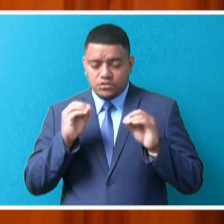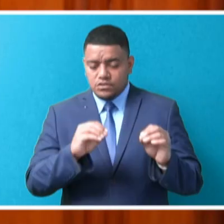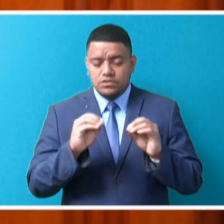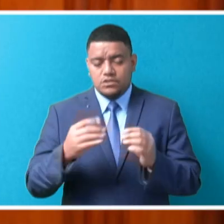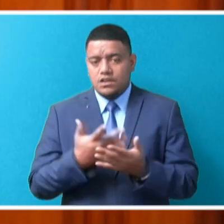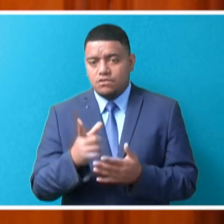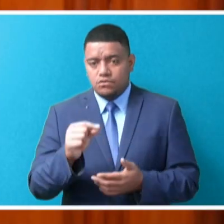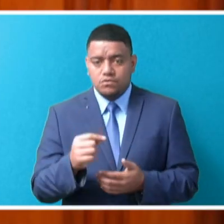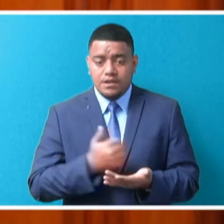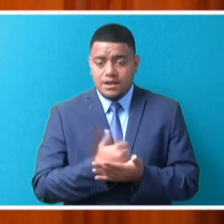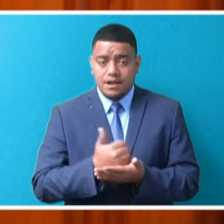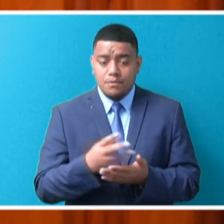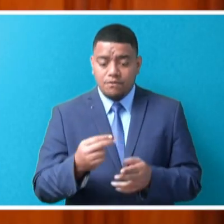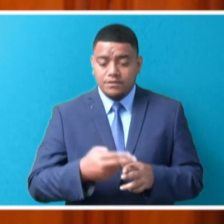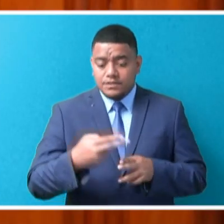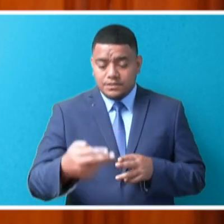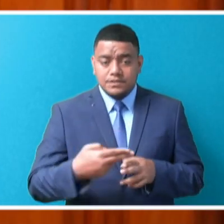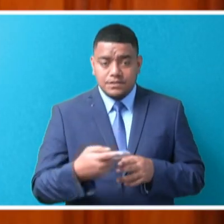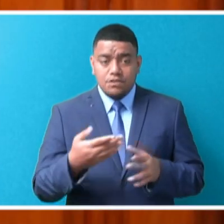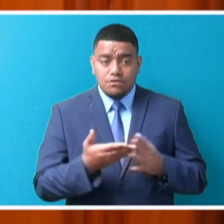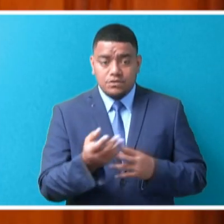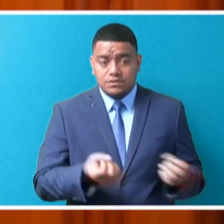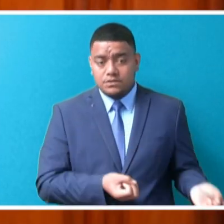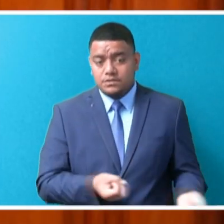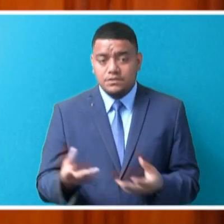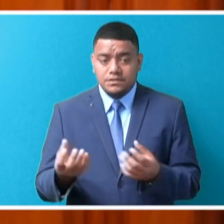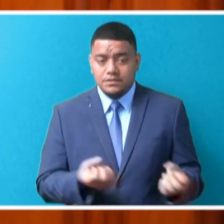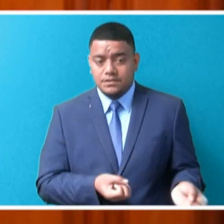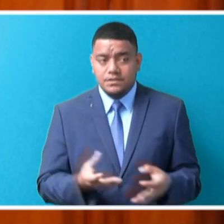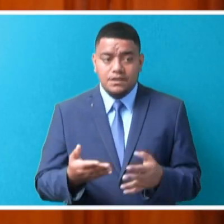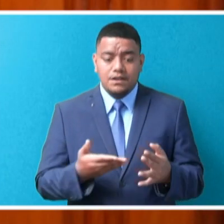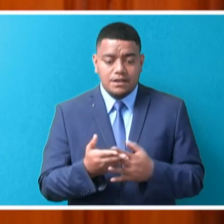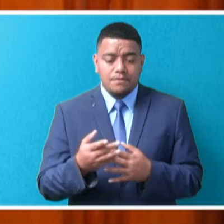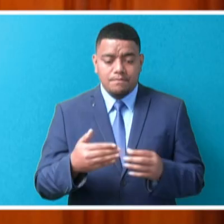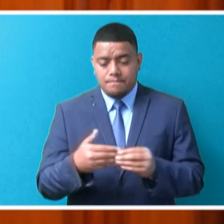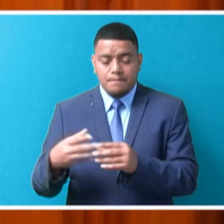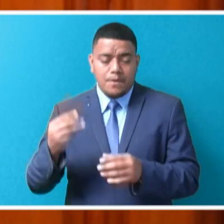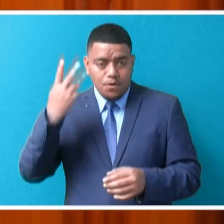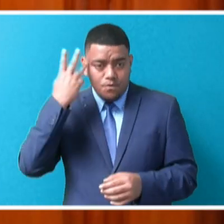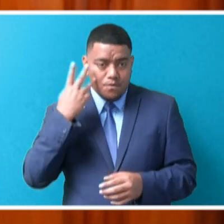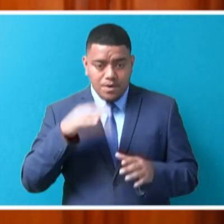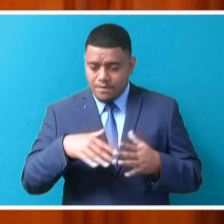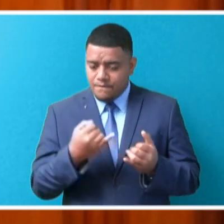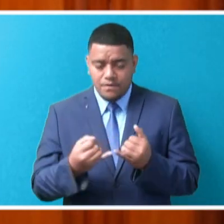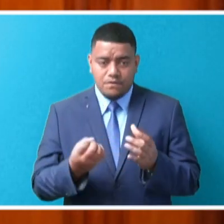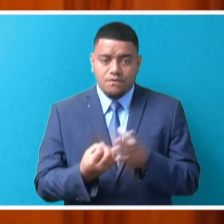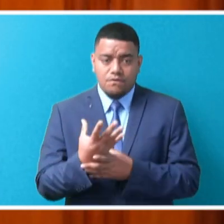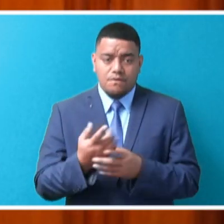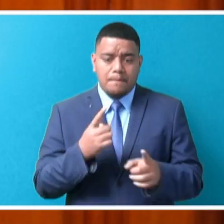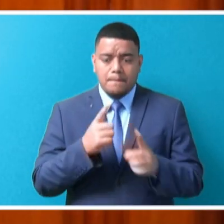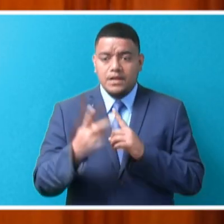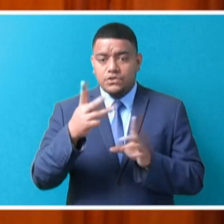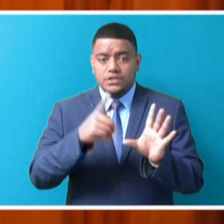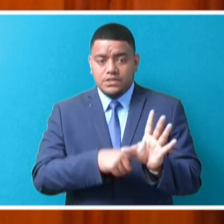Speaker, the number of seedling supplies from community nurseries led by women has also grown steadily. Over the past 3